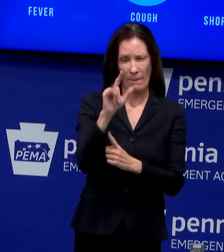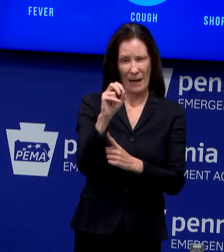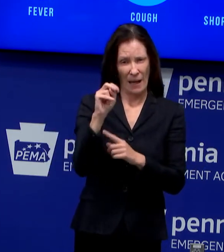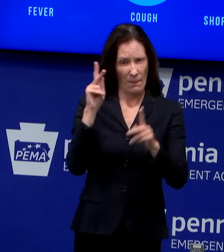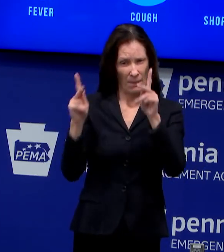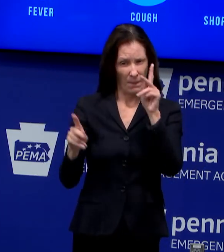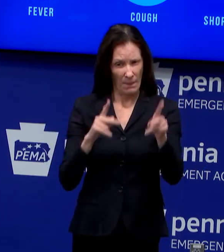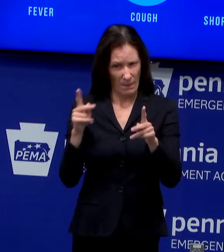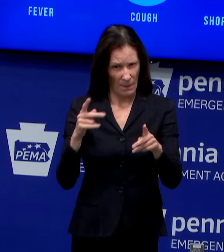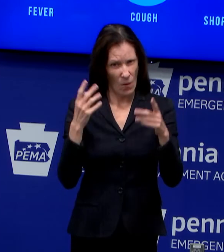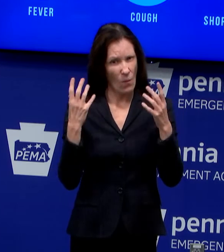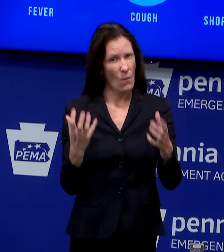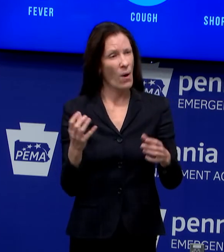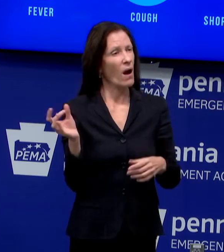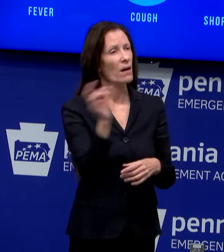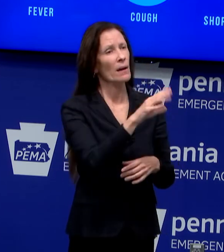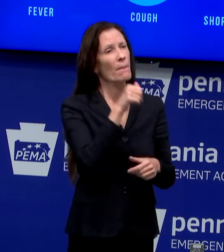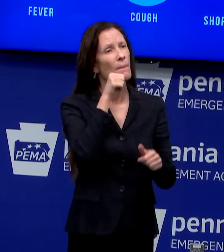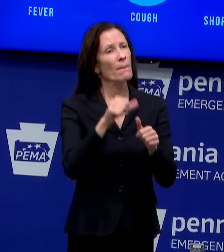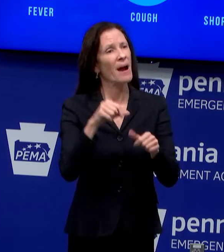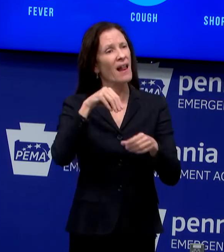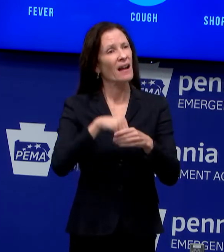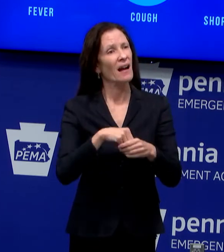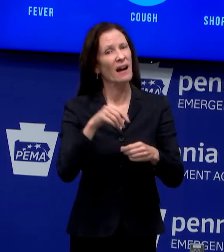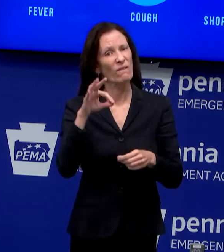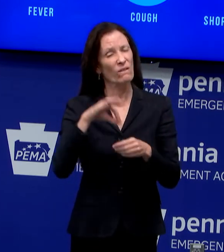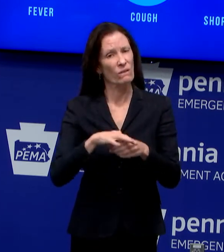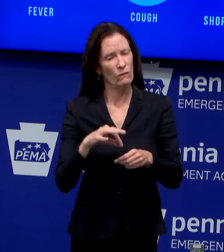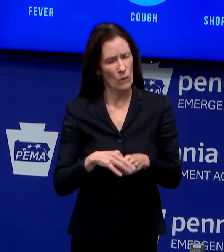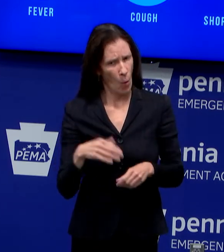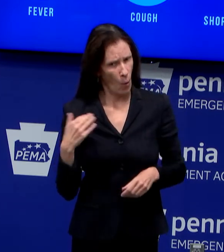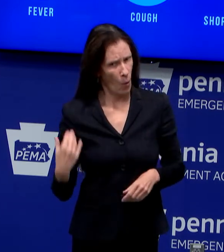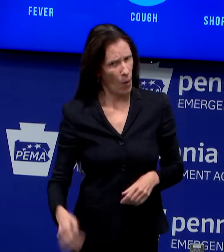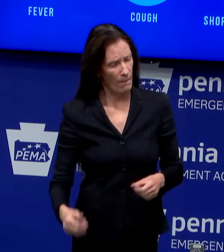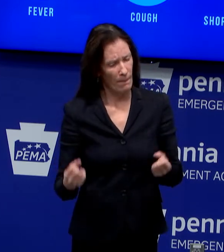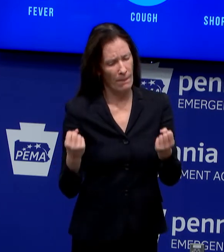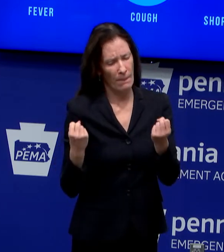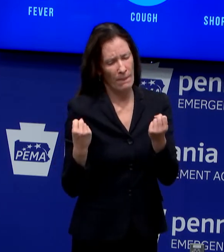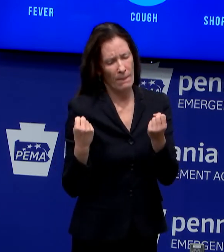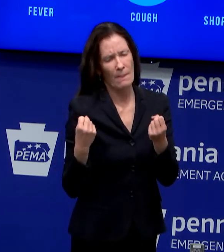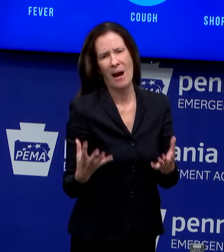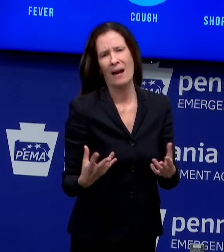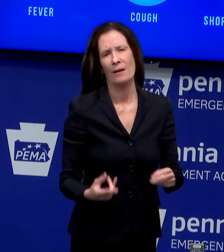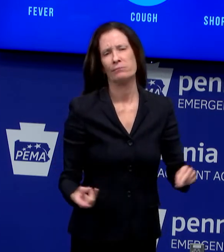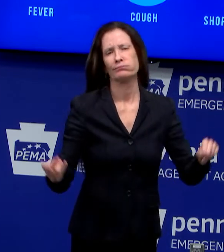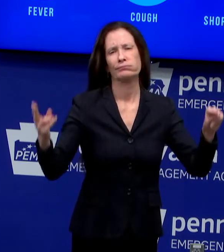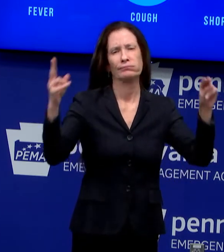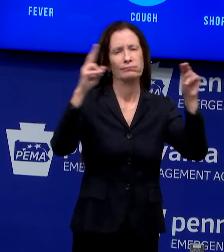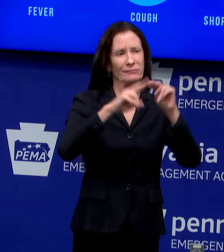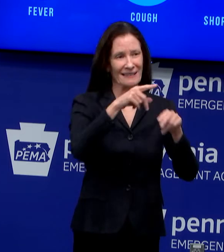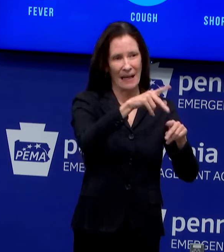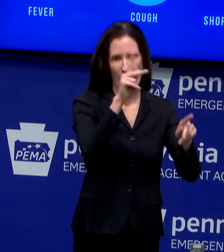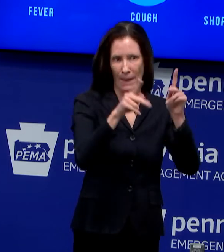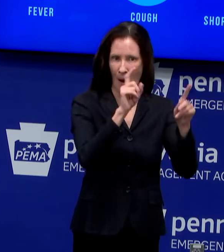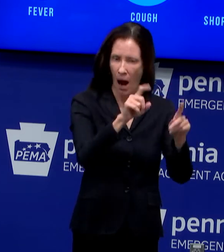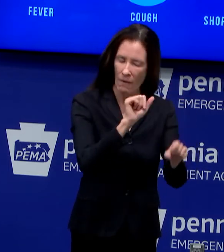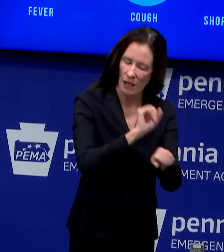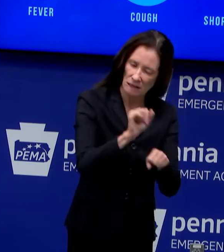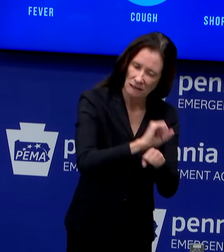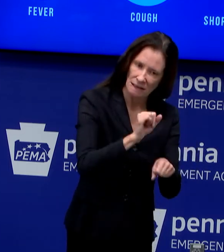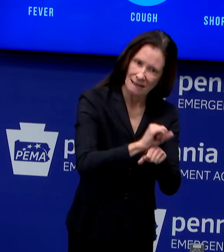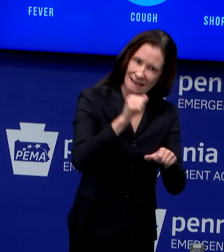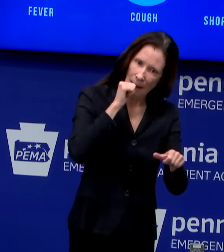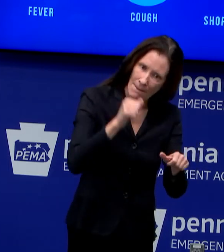huge increase in the applications, and that's a huge increase in the work that is going to be required of the county election